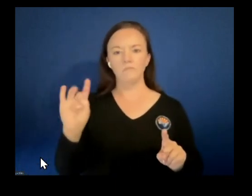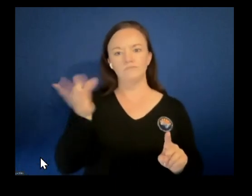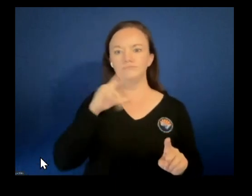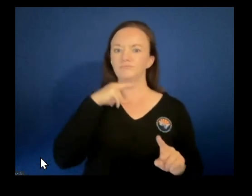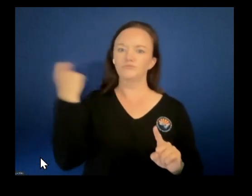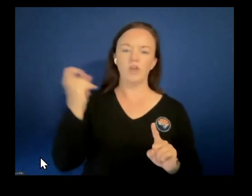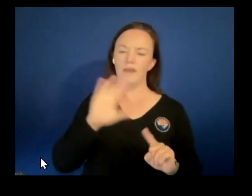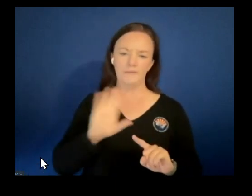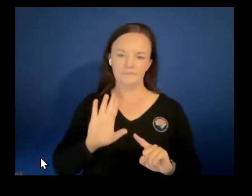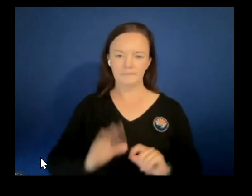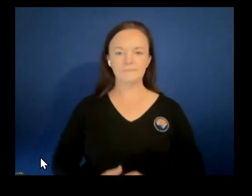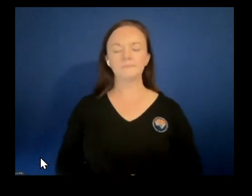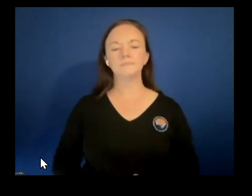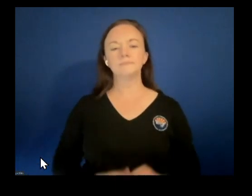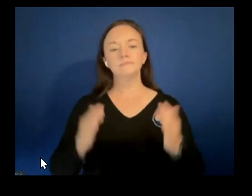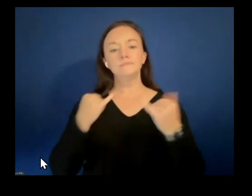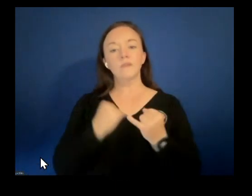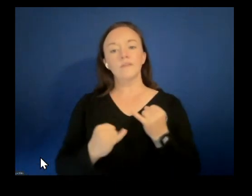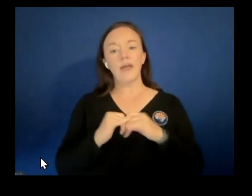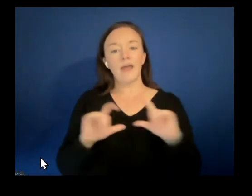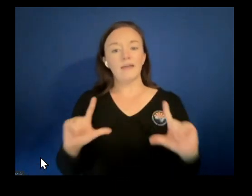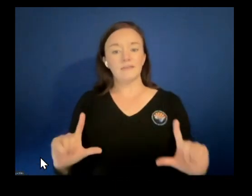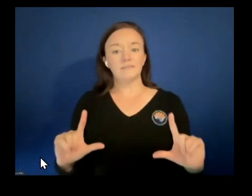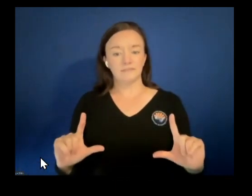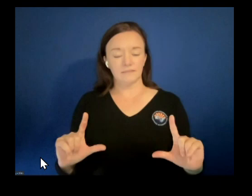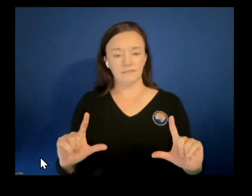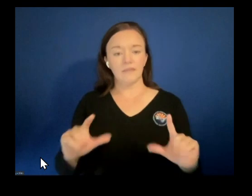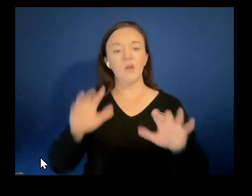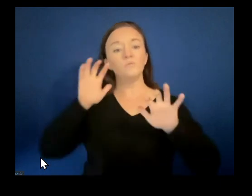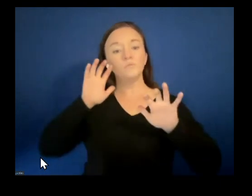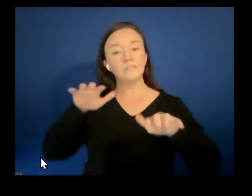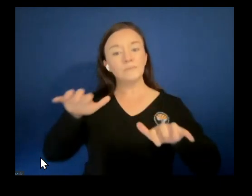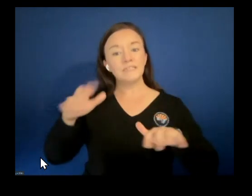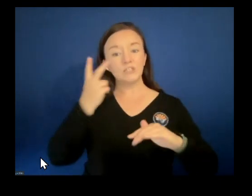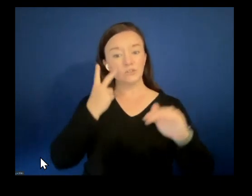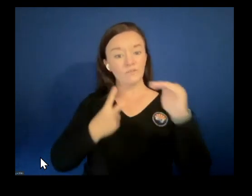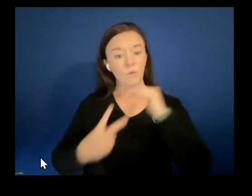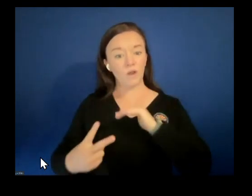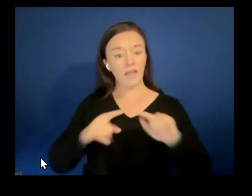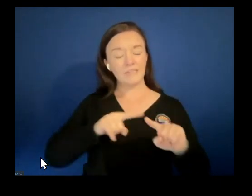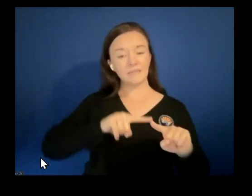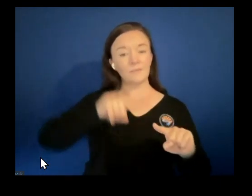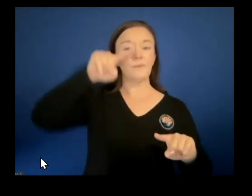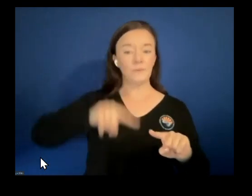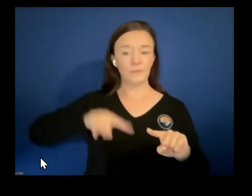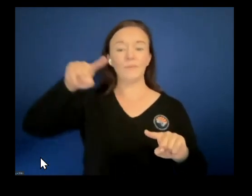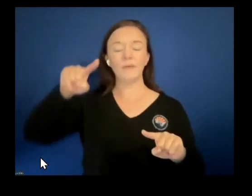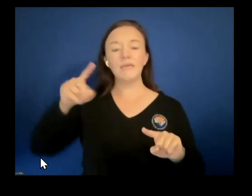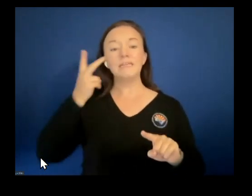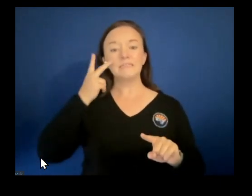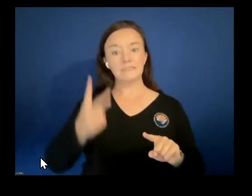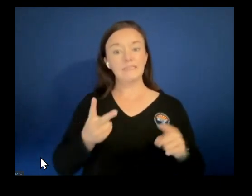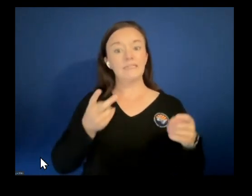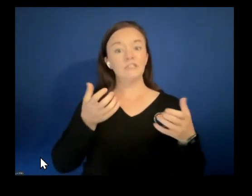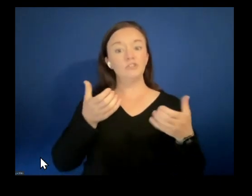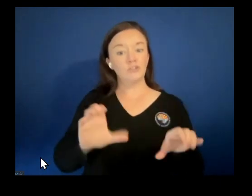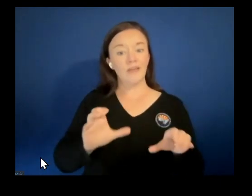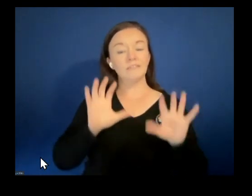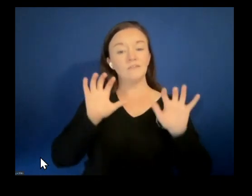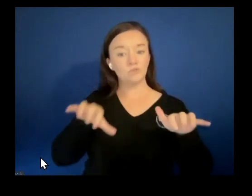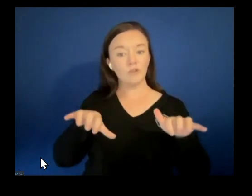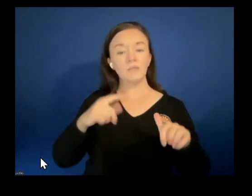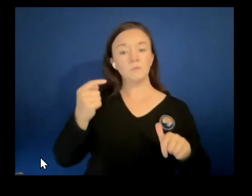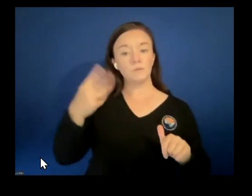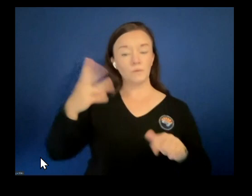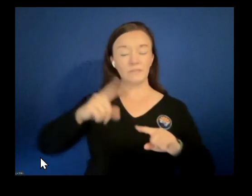with the precipitation forecast, you can kind of see the daily precip chances pick up really on Tuesday and Wednesday, and